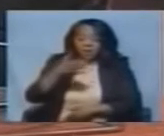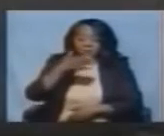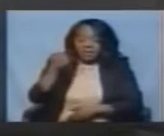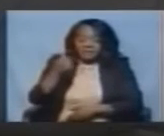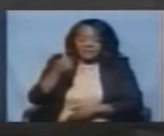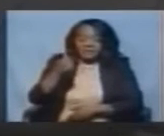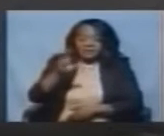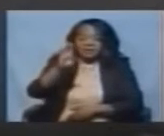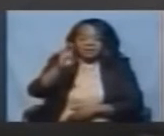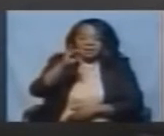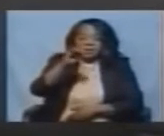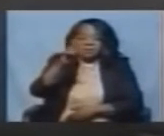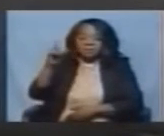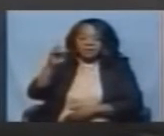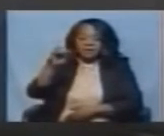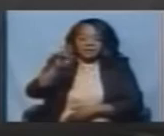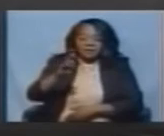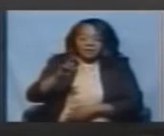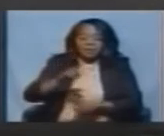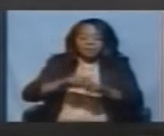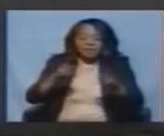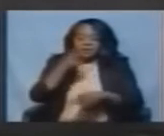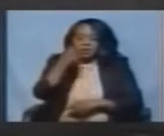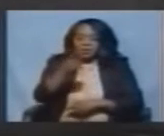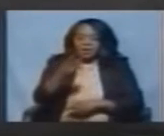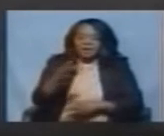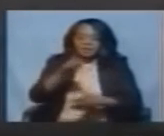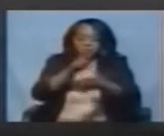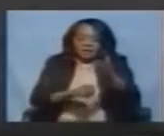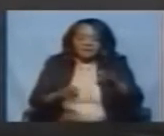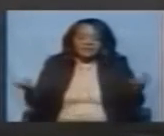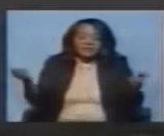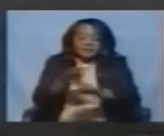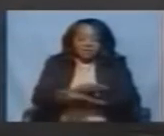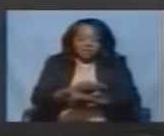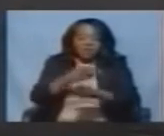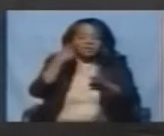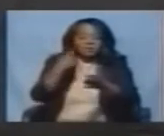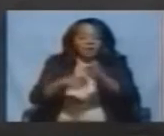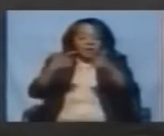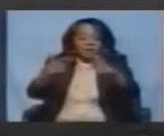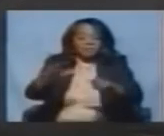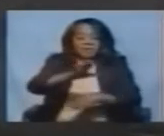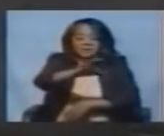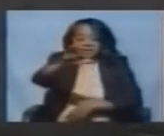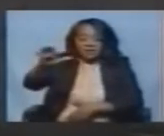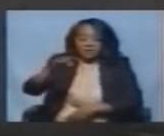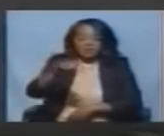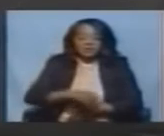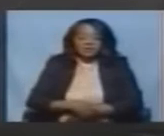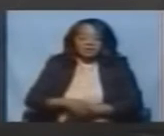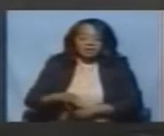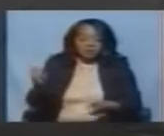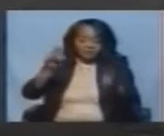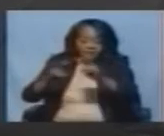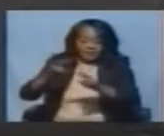bidder. But when you look at your price, it's double than what happens in the region. It forces us to go to the region and check also what